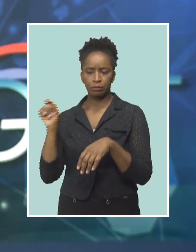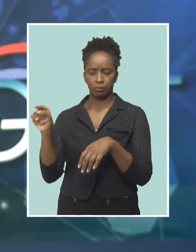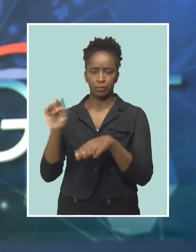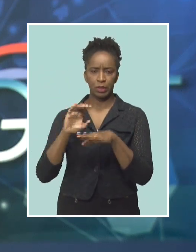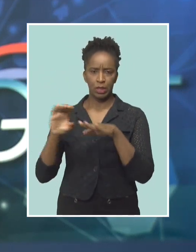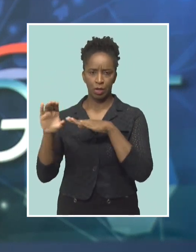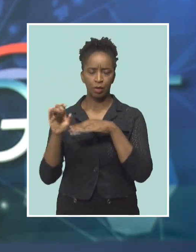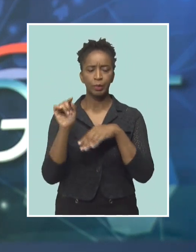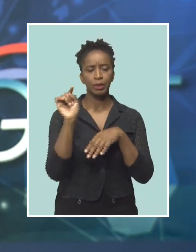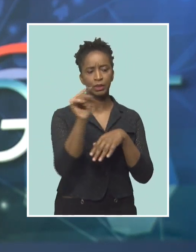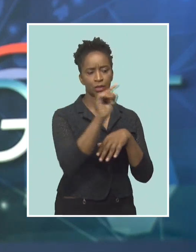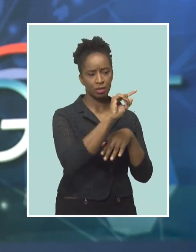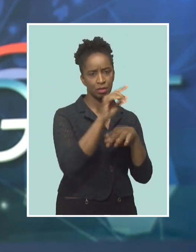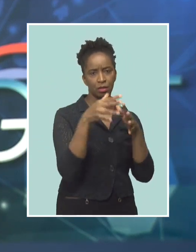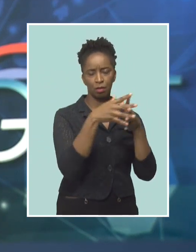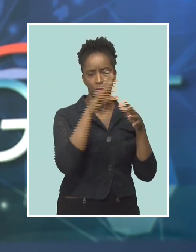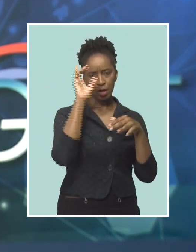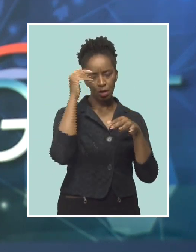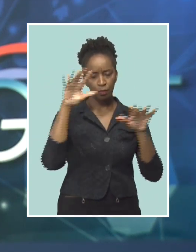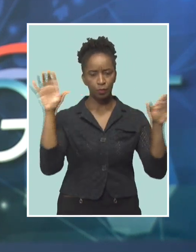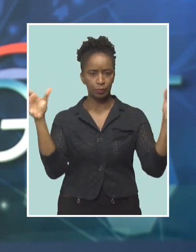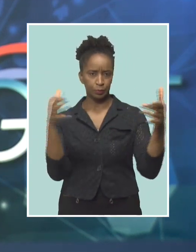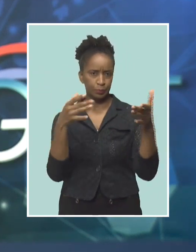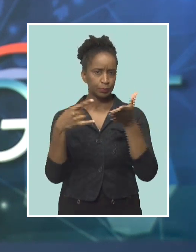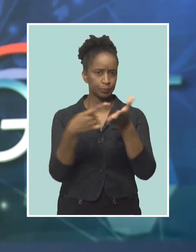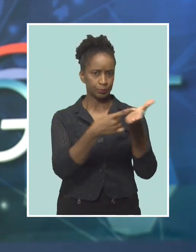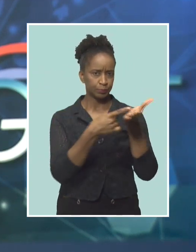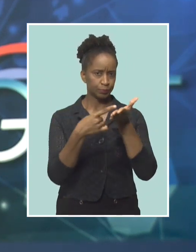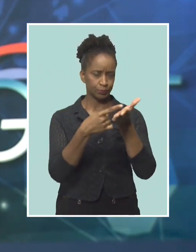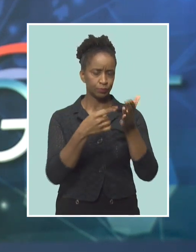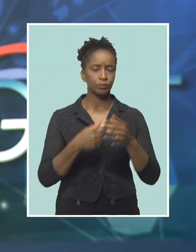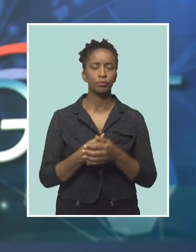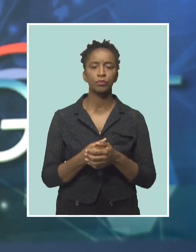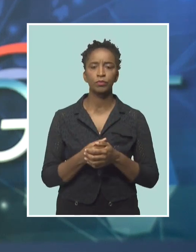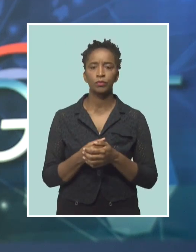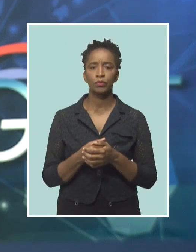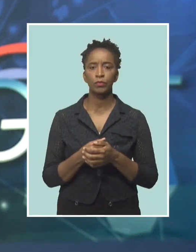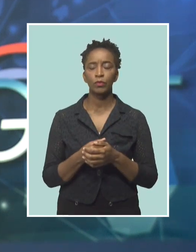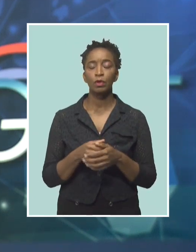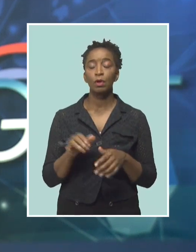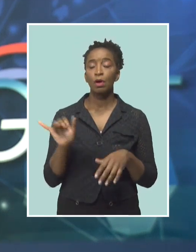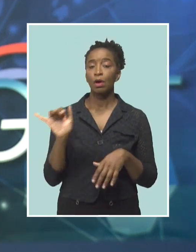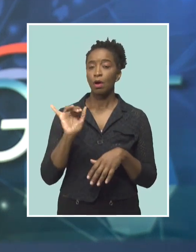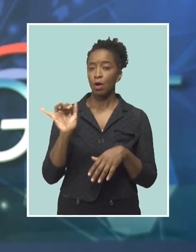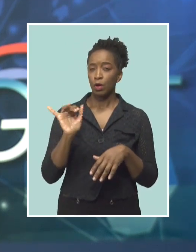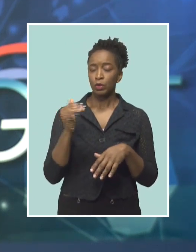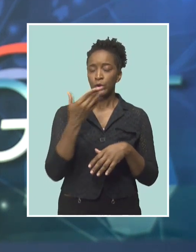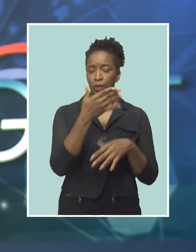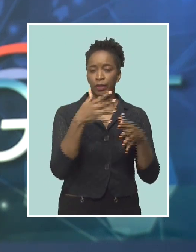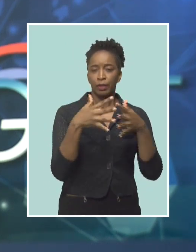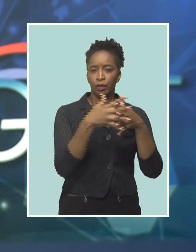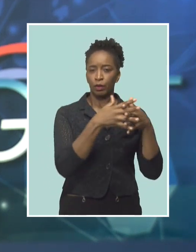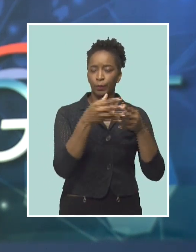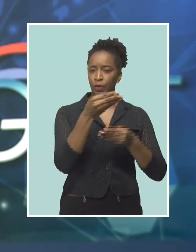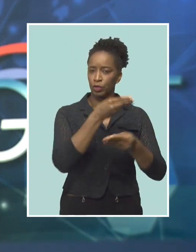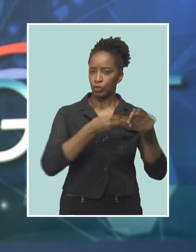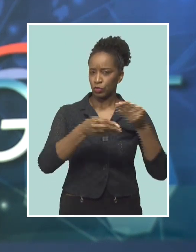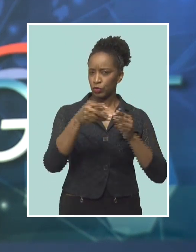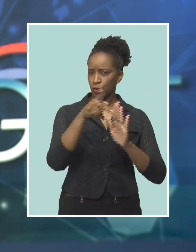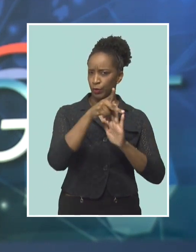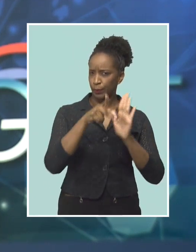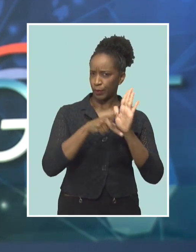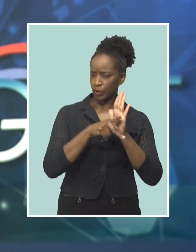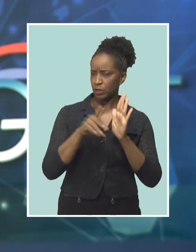Meanwhile, CARICOM remains concerned about the declared change in U.S. trade policy. Prime Minister of Jamaica, Andrew Holness, who